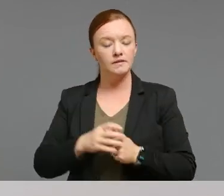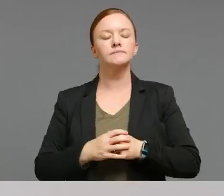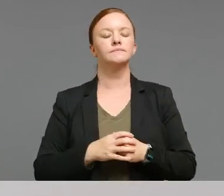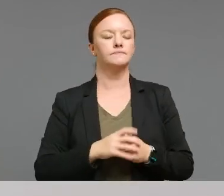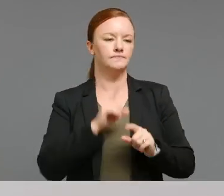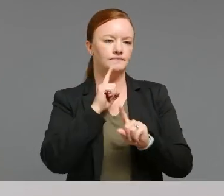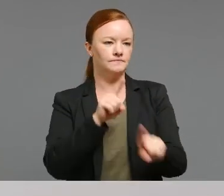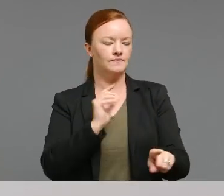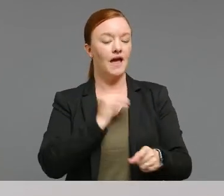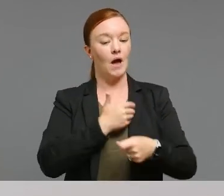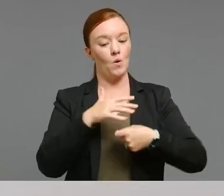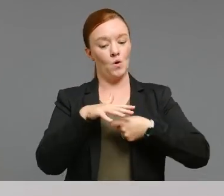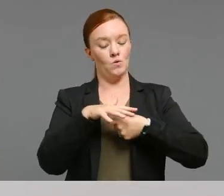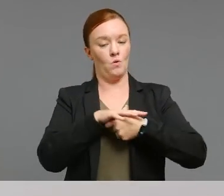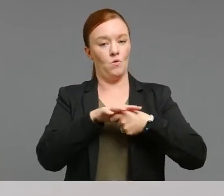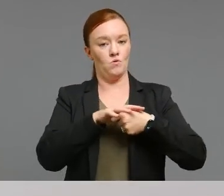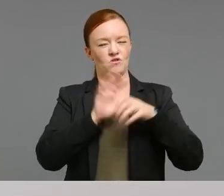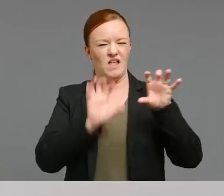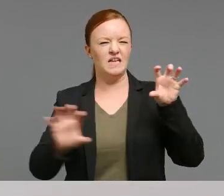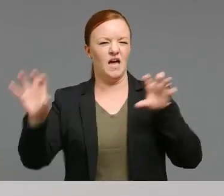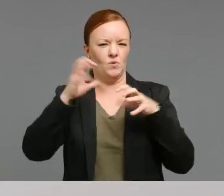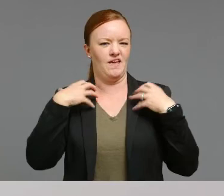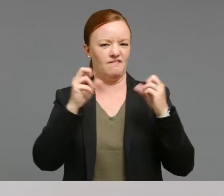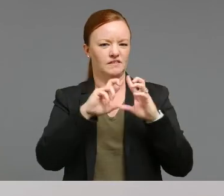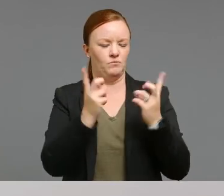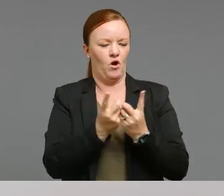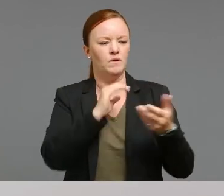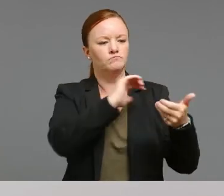departments have been working with some of the school districts to offer